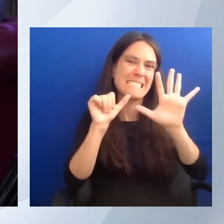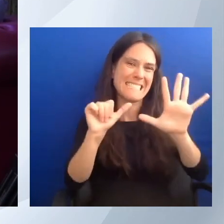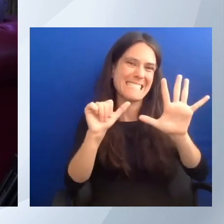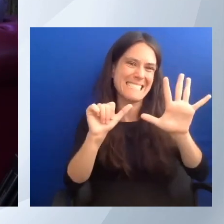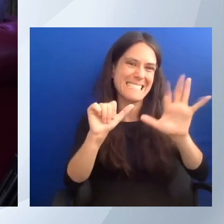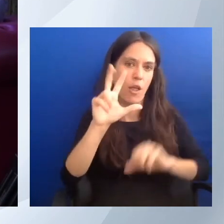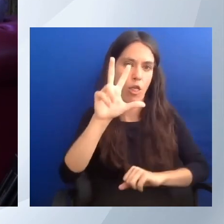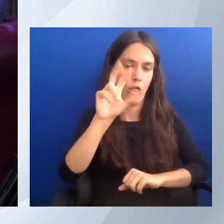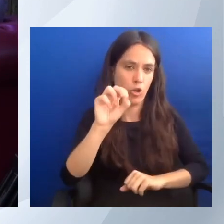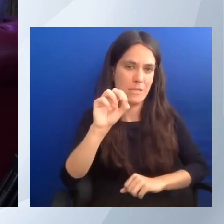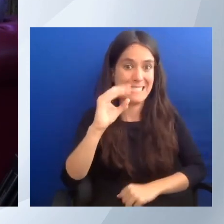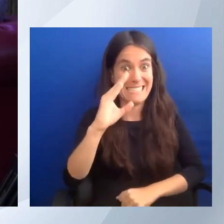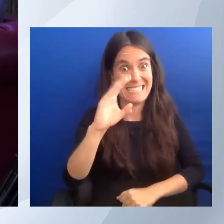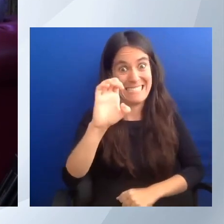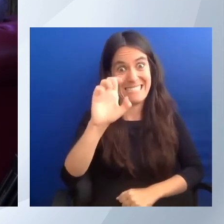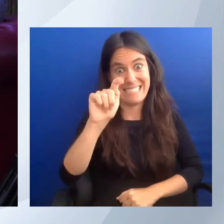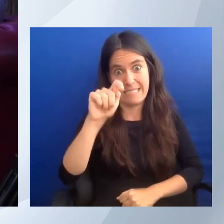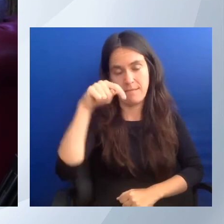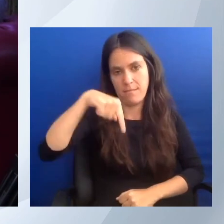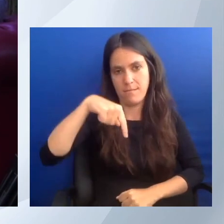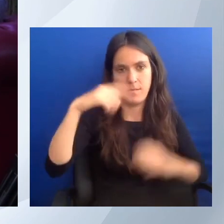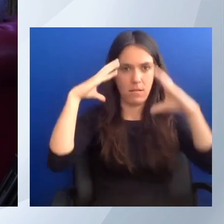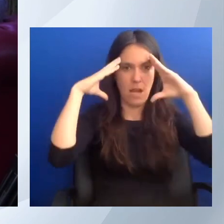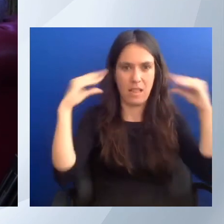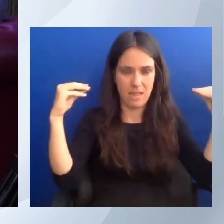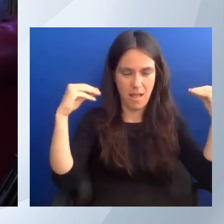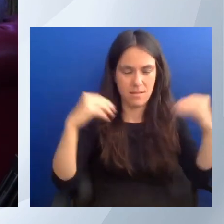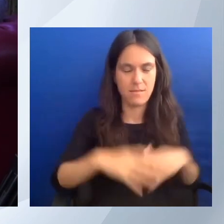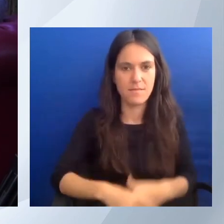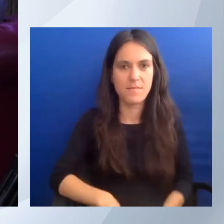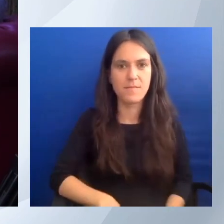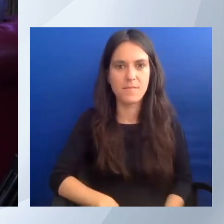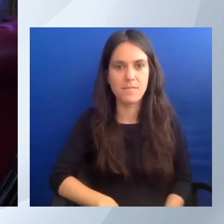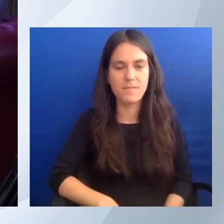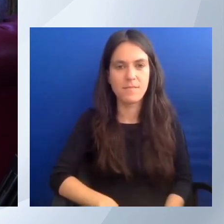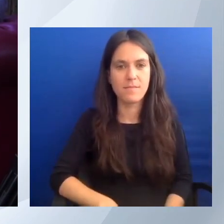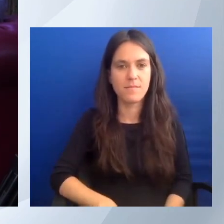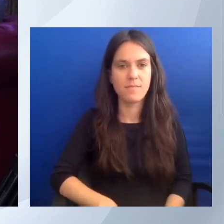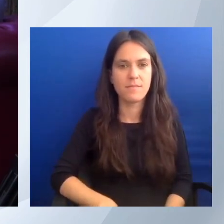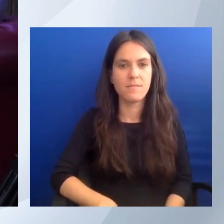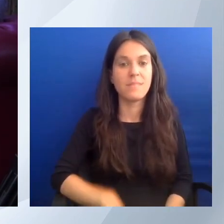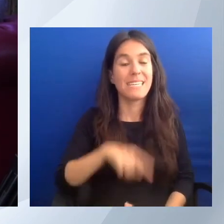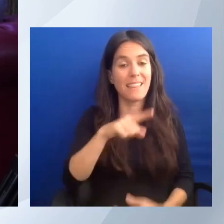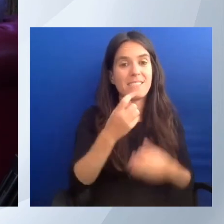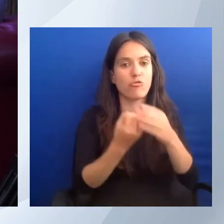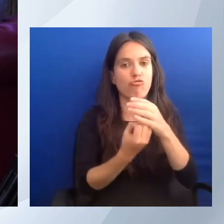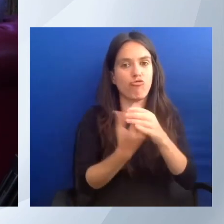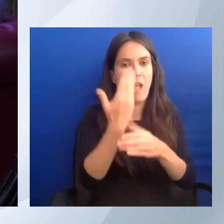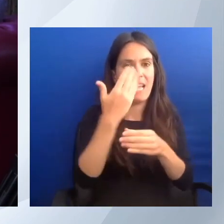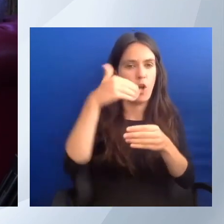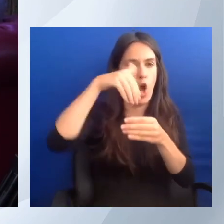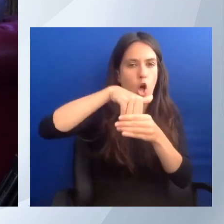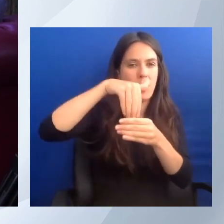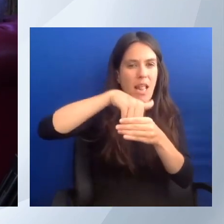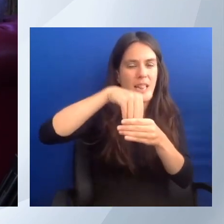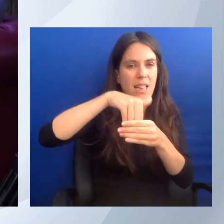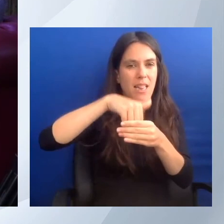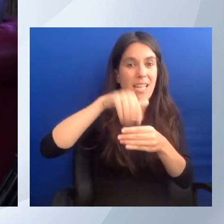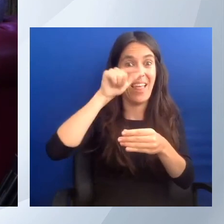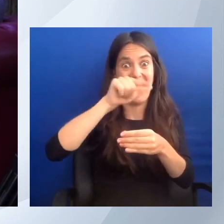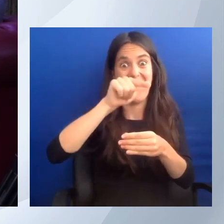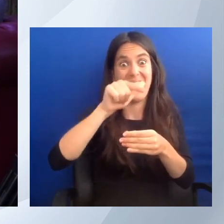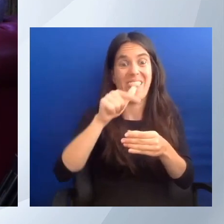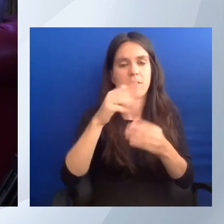CET. Yeah. And this is Create Frontend, where we will have a lot